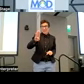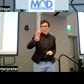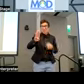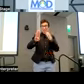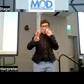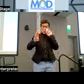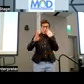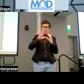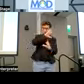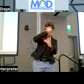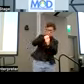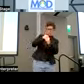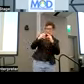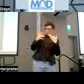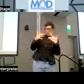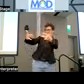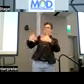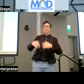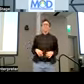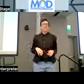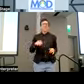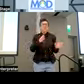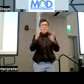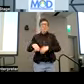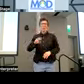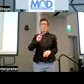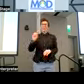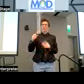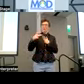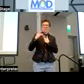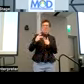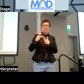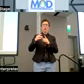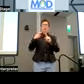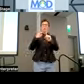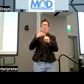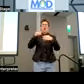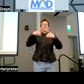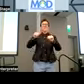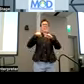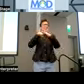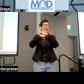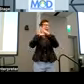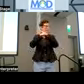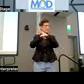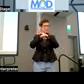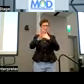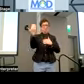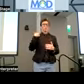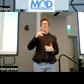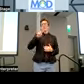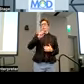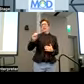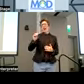Massachusetts was a leader in point of sale accessibility in the mid 2000s. All of a sudden, the retail industry decided